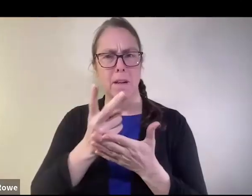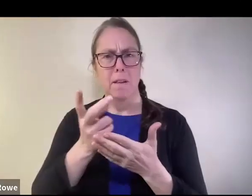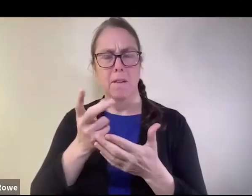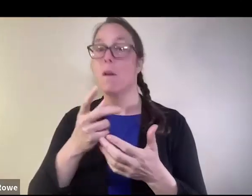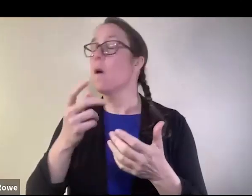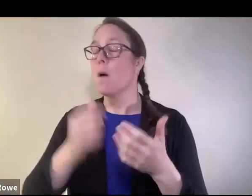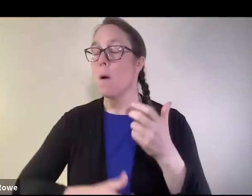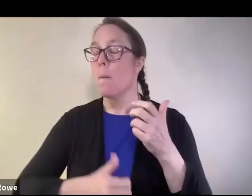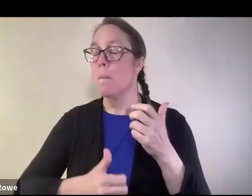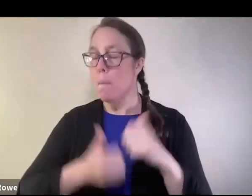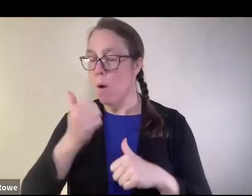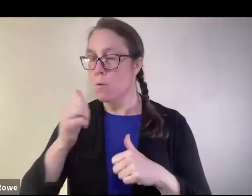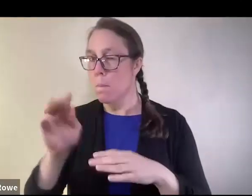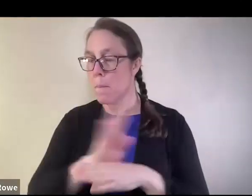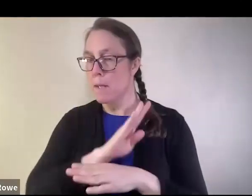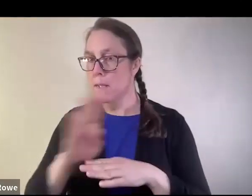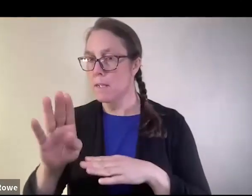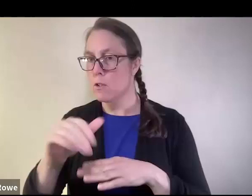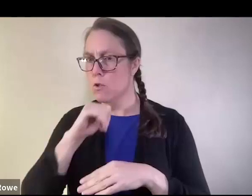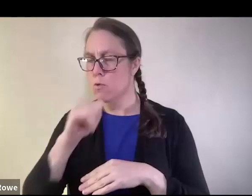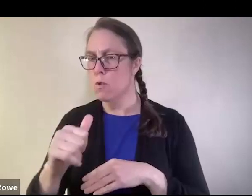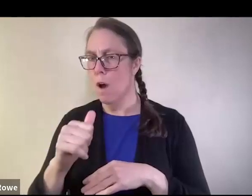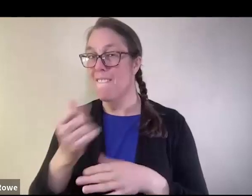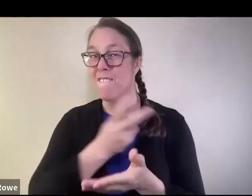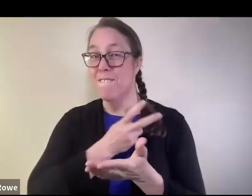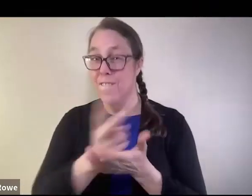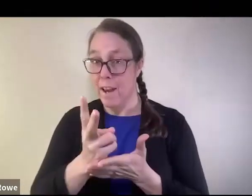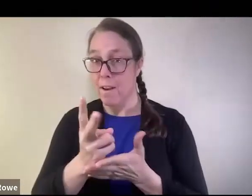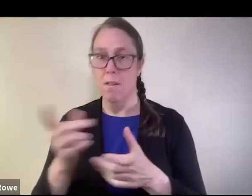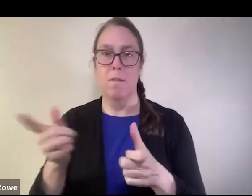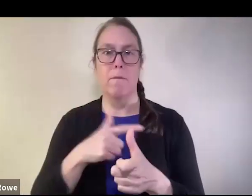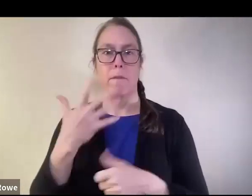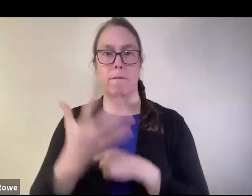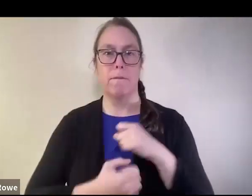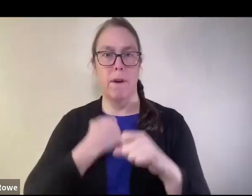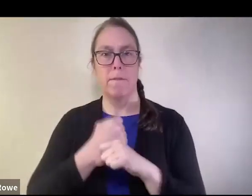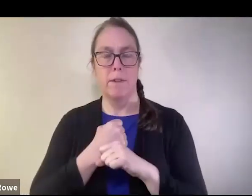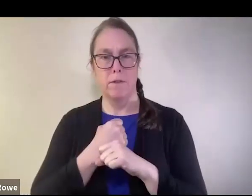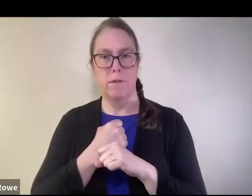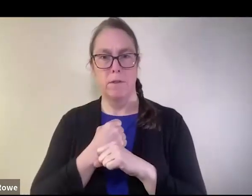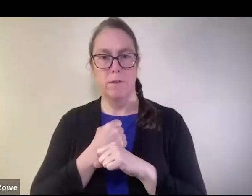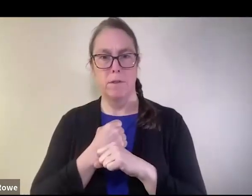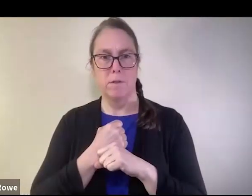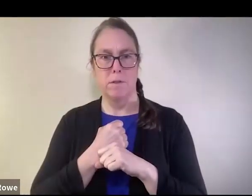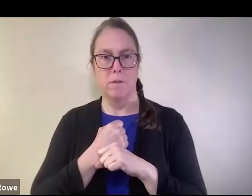Most businesses do not fail in the first 5 years. Owing